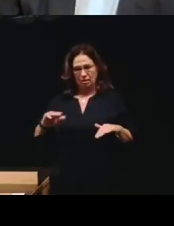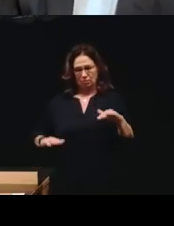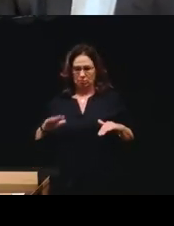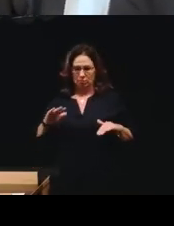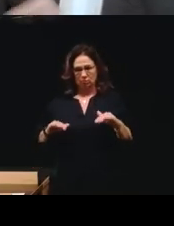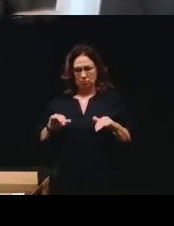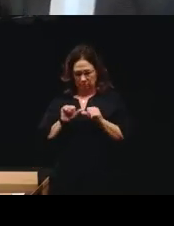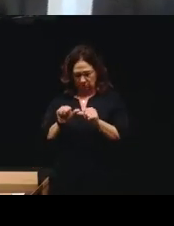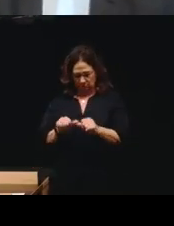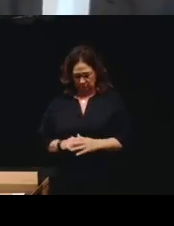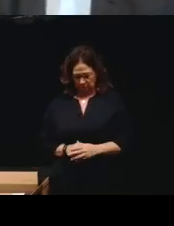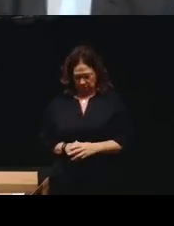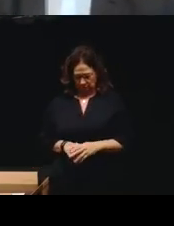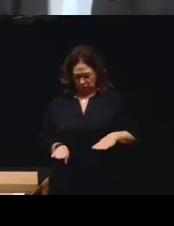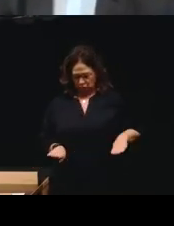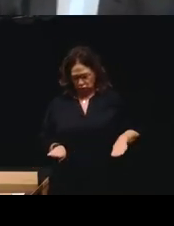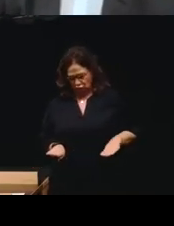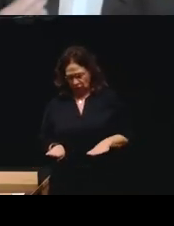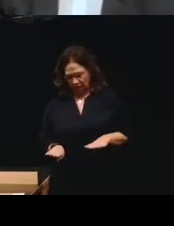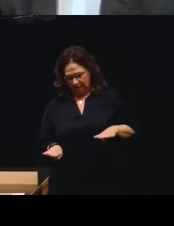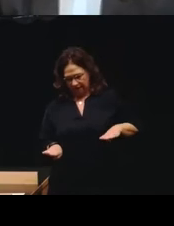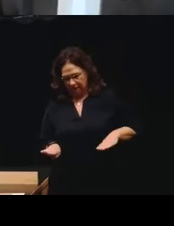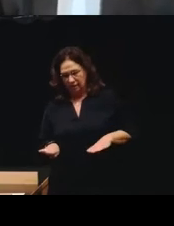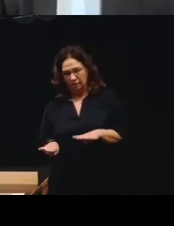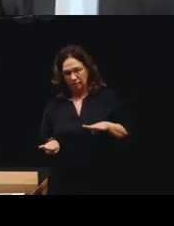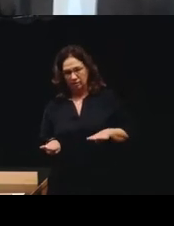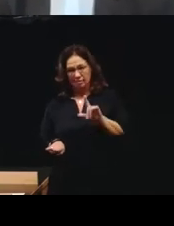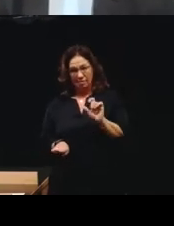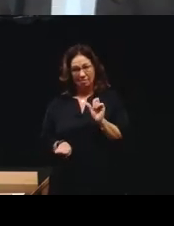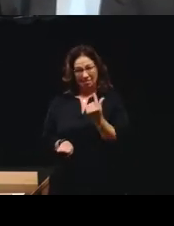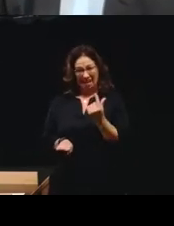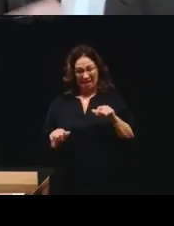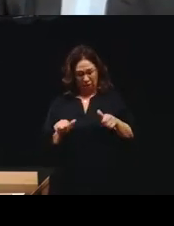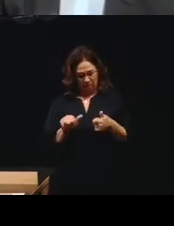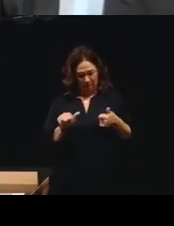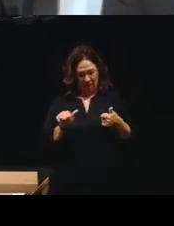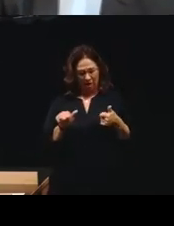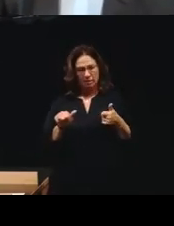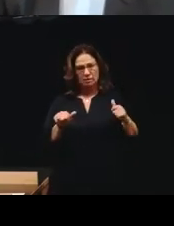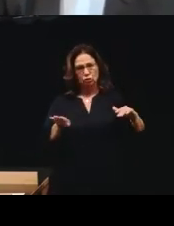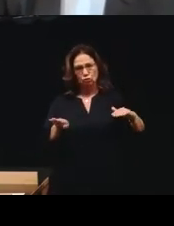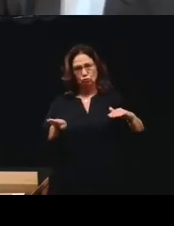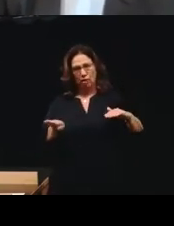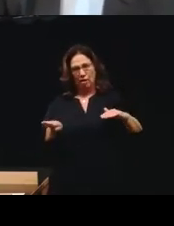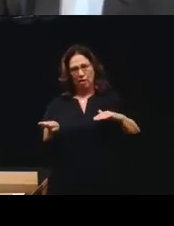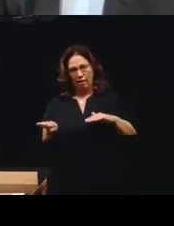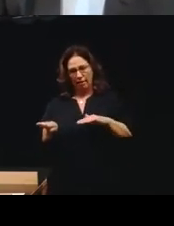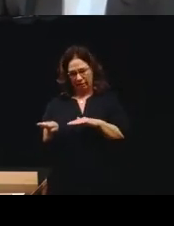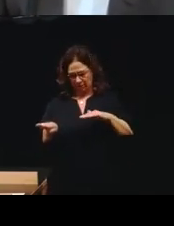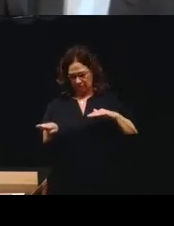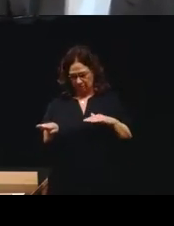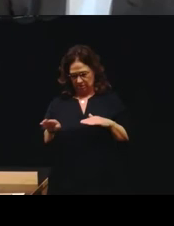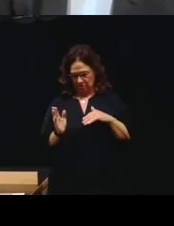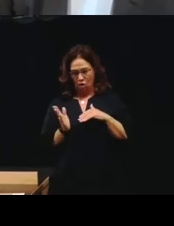compensate. Dragging monoplegic gait. The leg drags behind the individual as if an inanimate object,